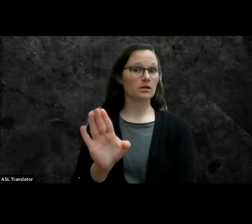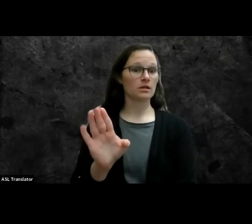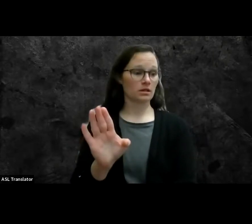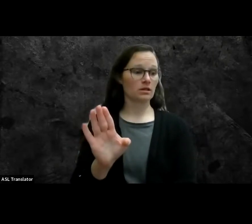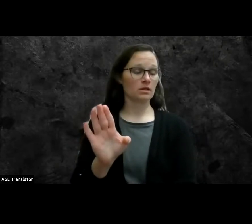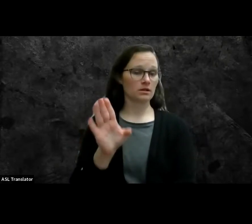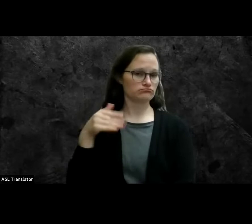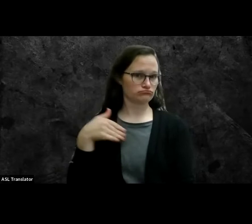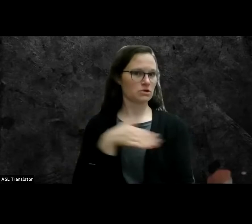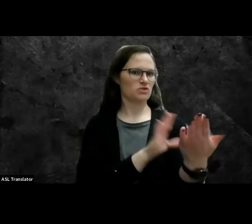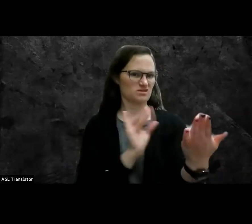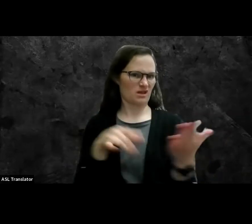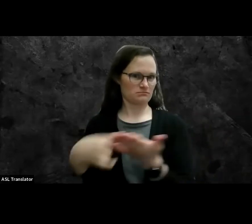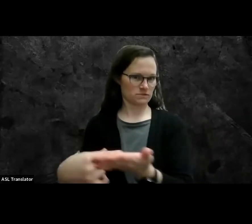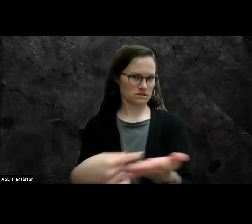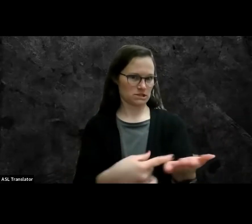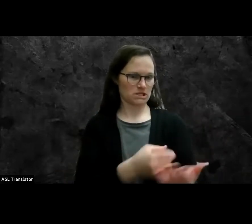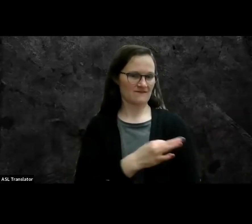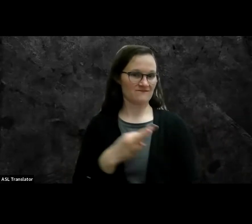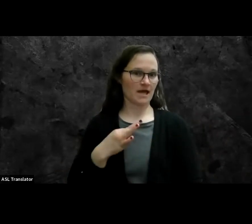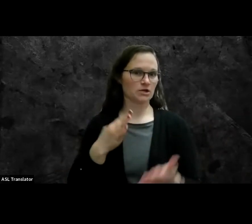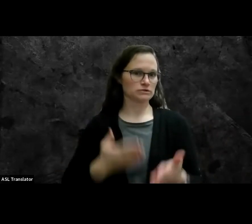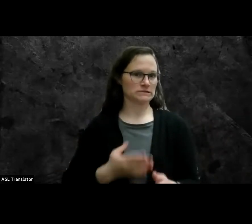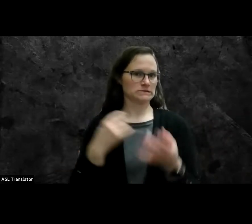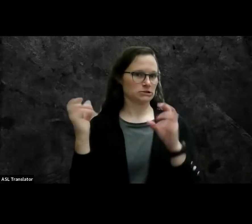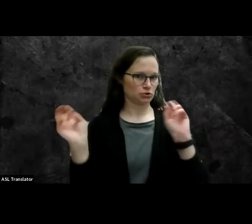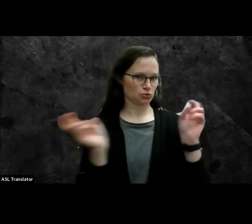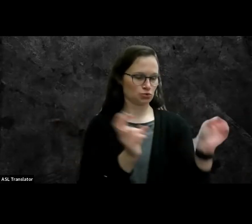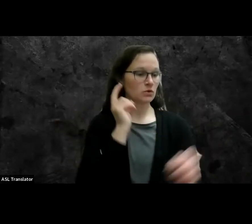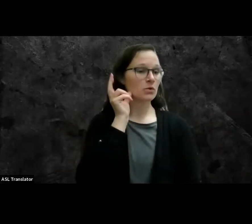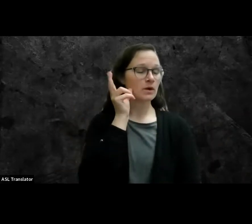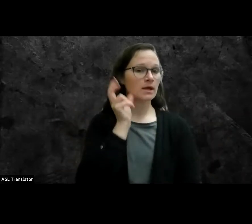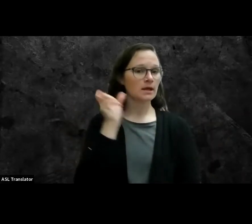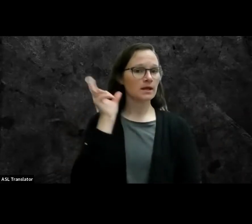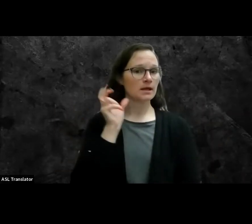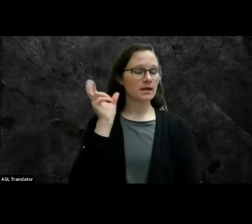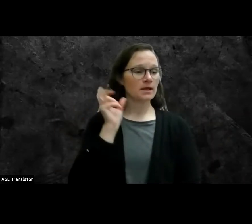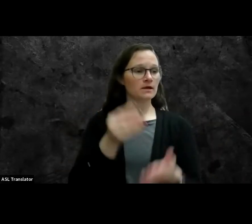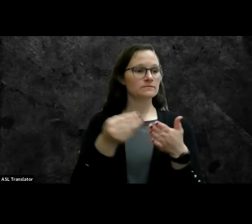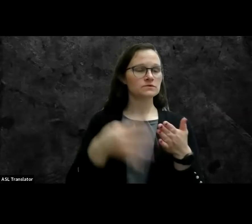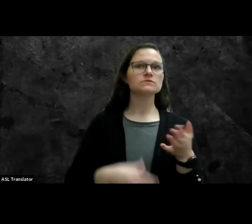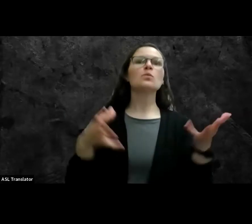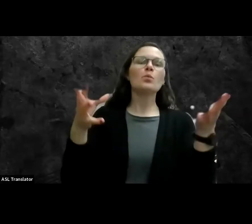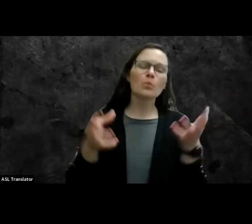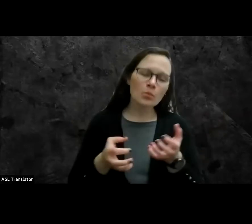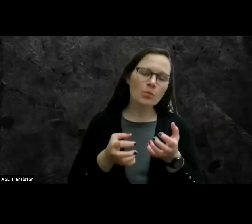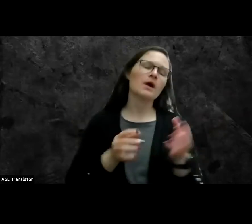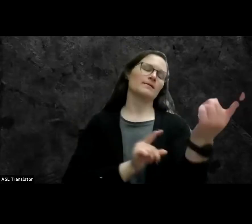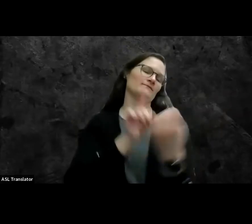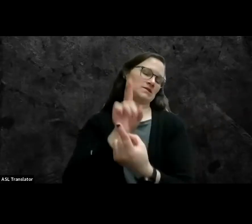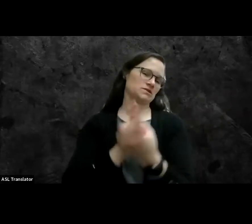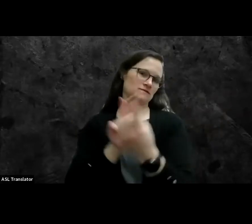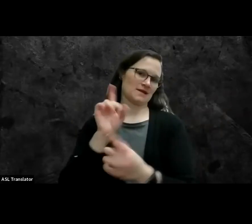are out there, but we increasingly hear from our students that they want that in-person experience. And just so you know,